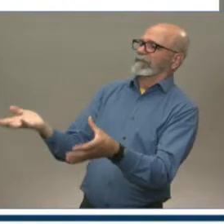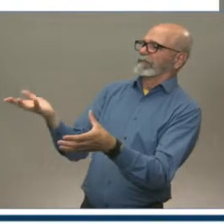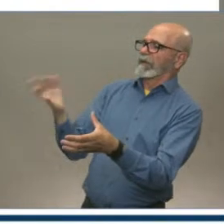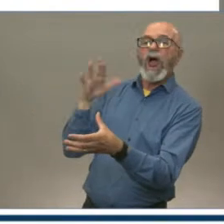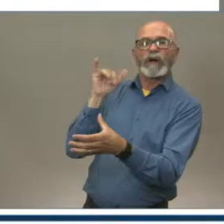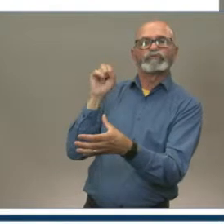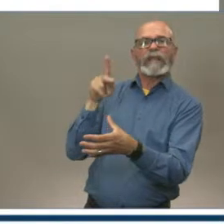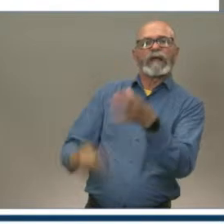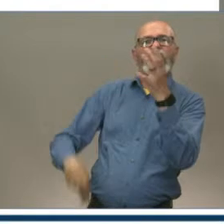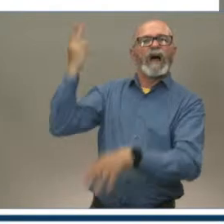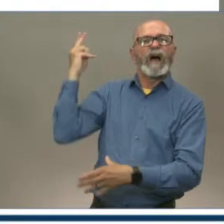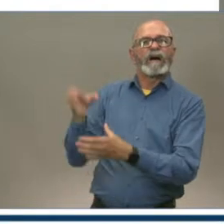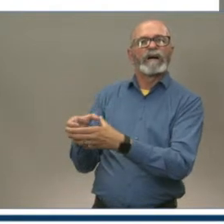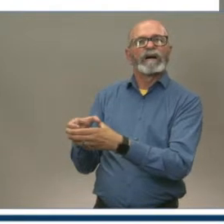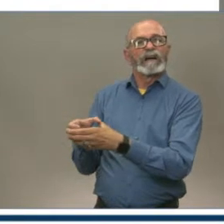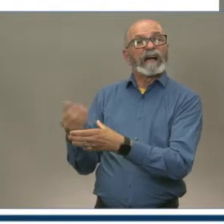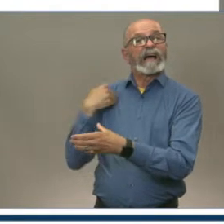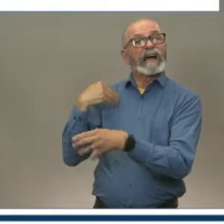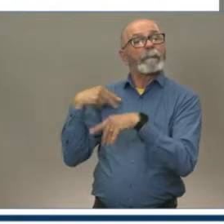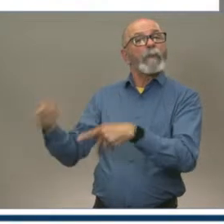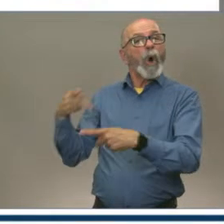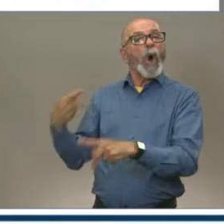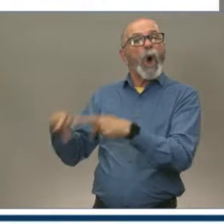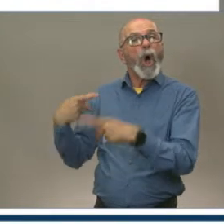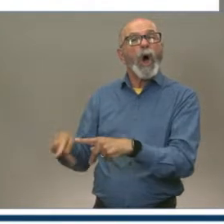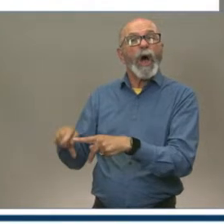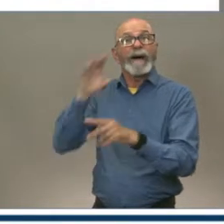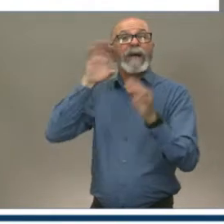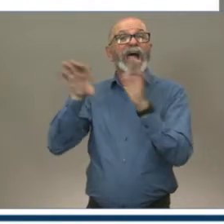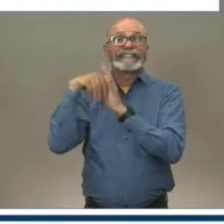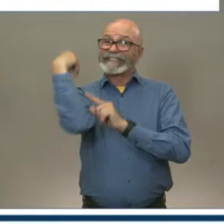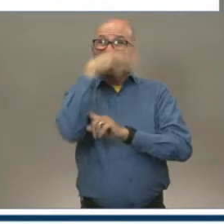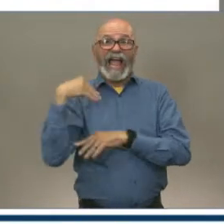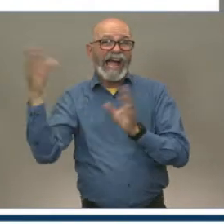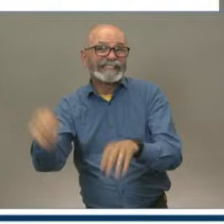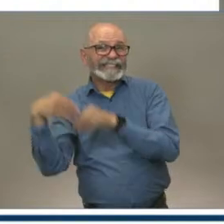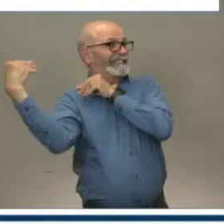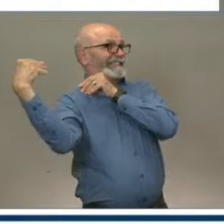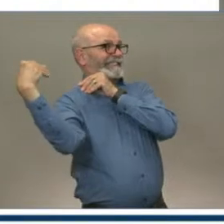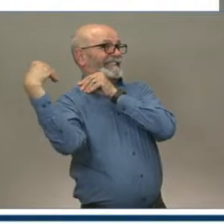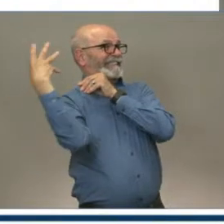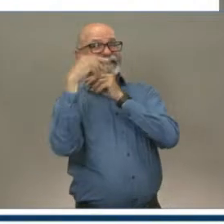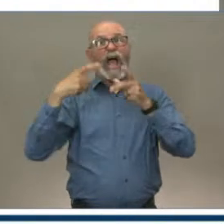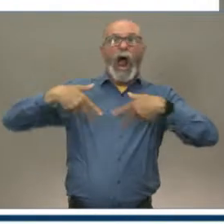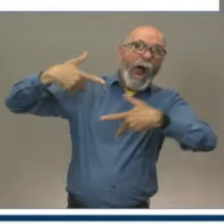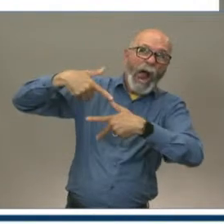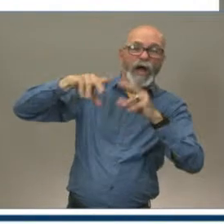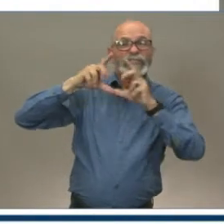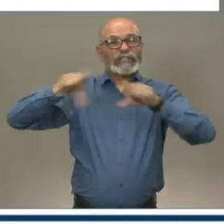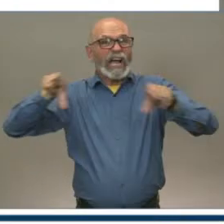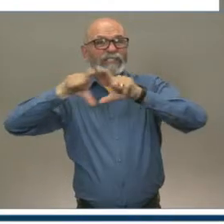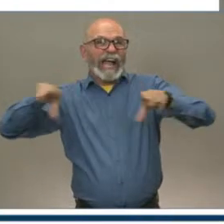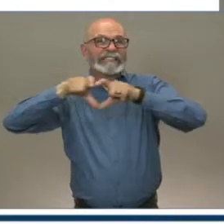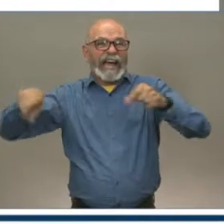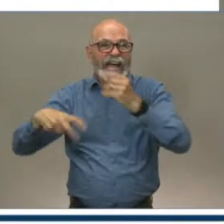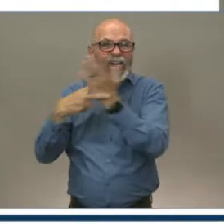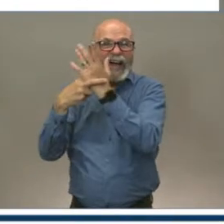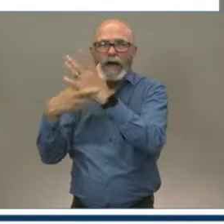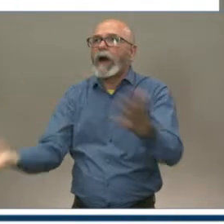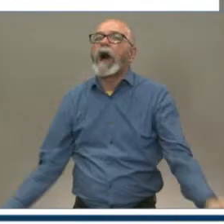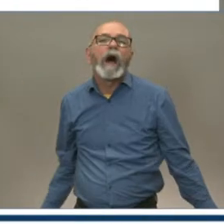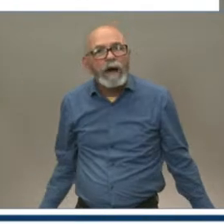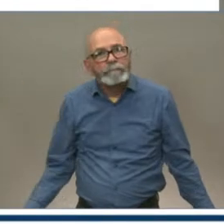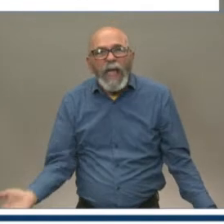to a high-profile weekend party and photos circulating of the party on social media. The callous and casual behavior of